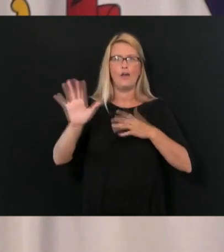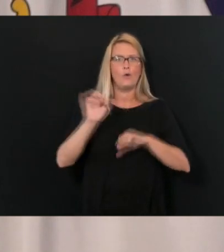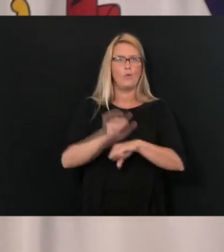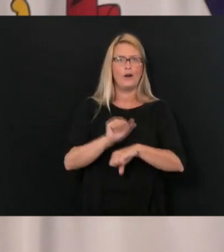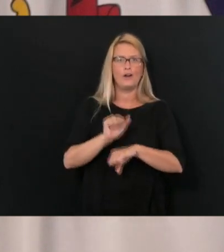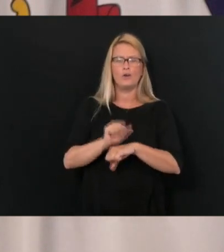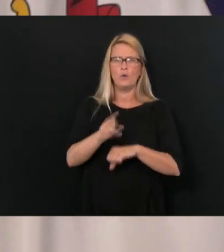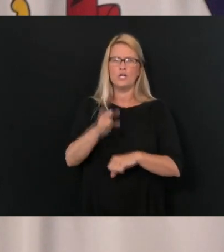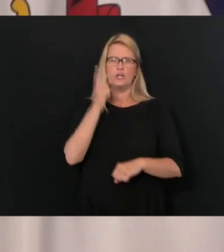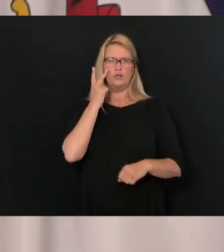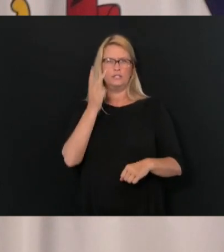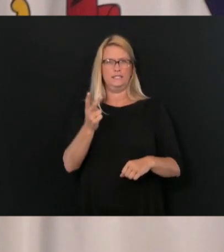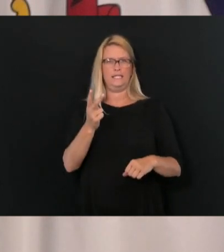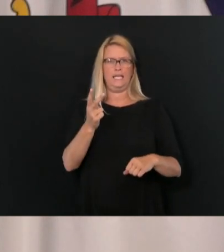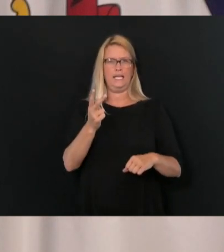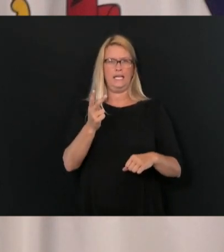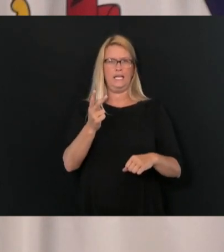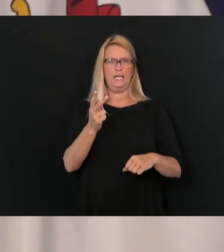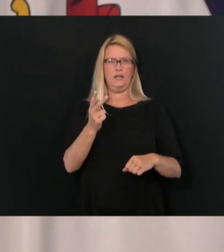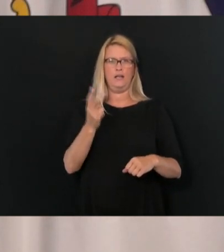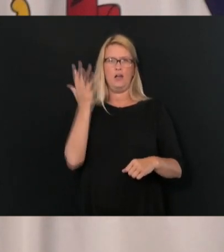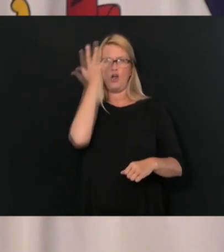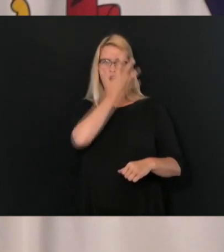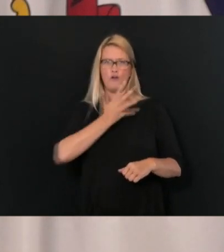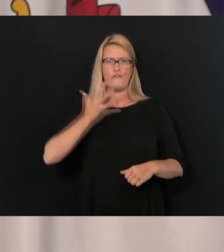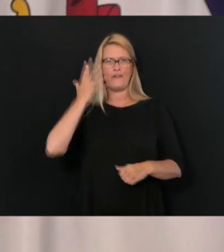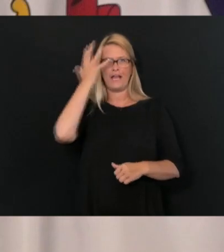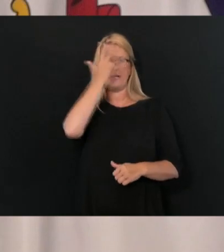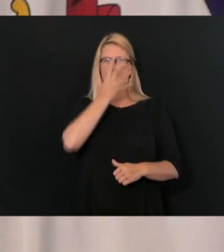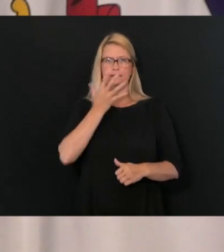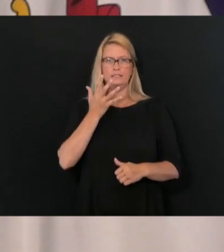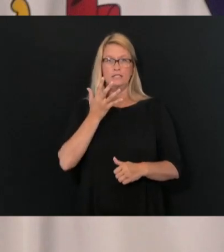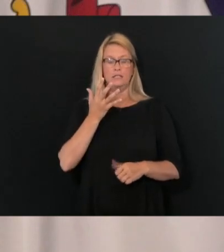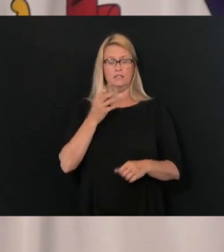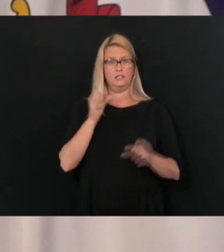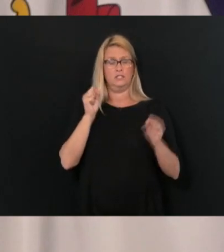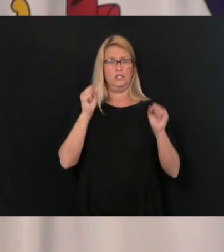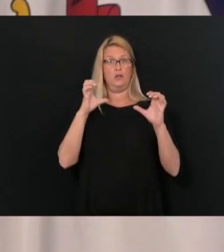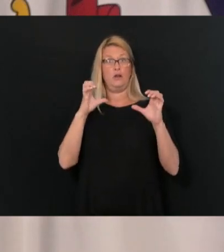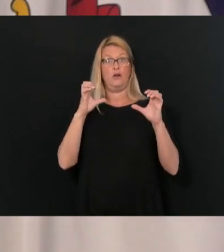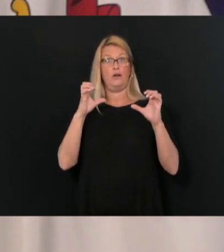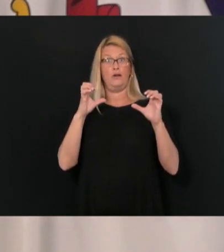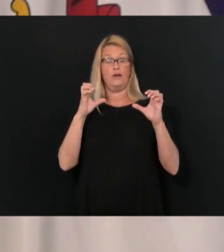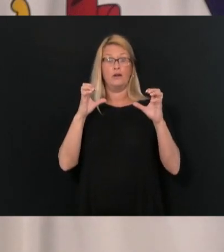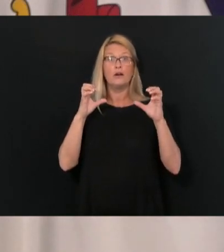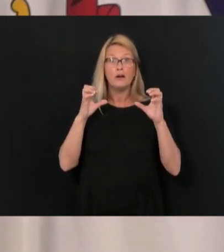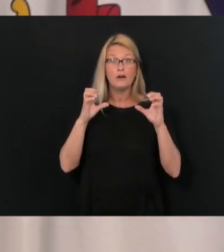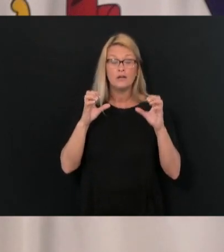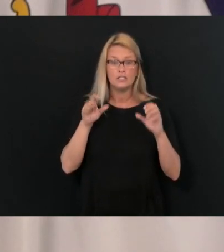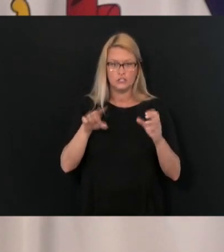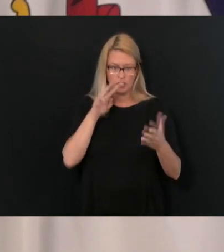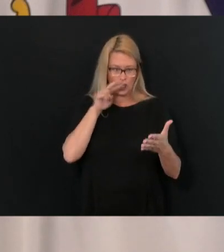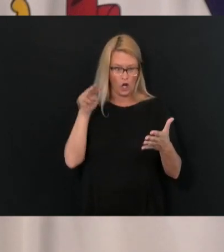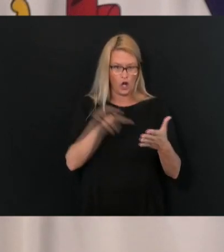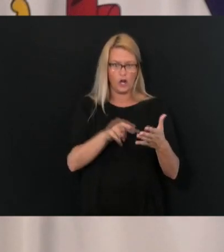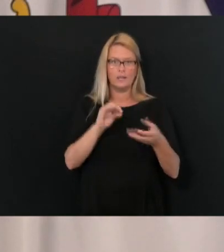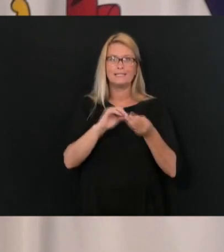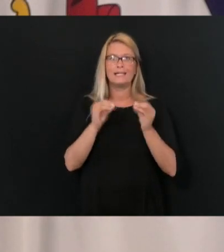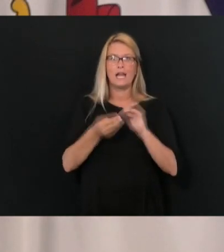you see her look on her face, she can't believe it. She looks at these numbers and